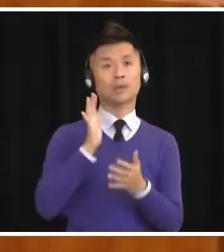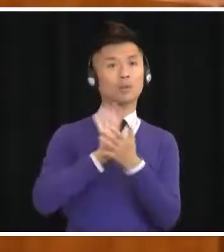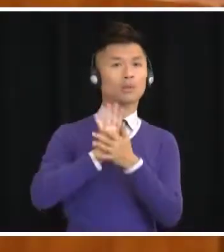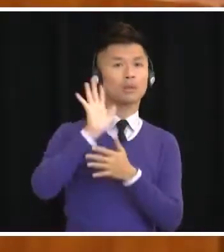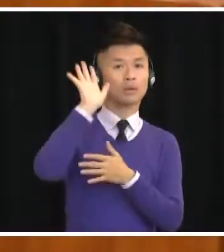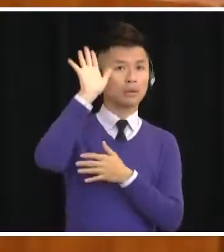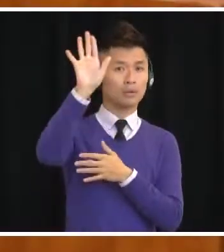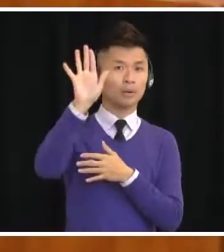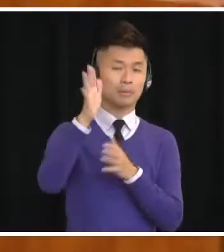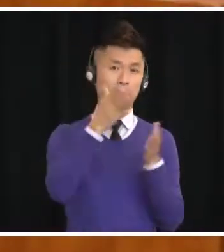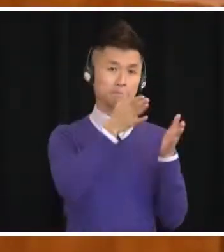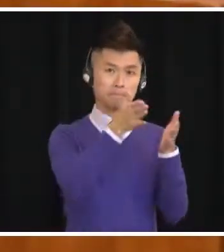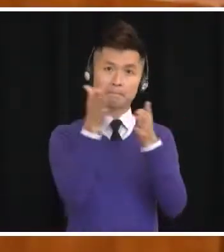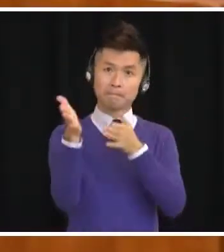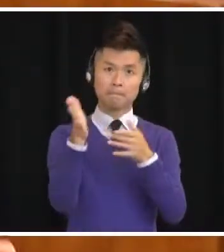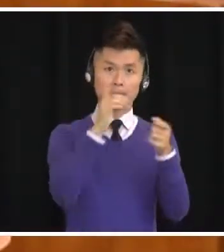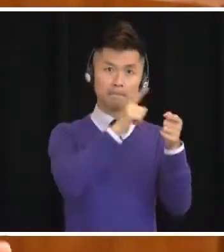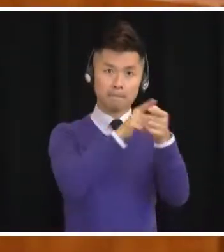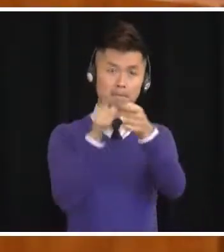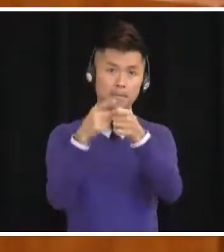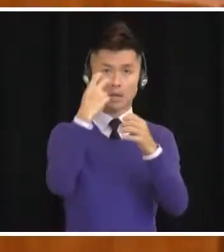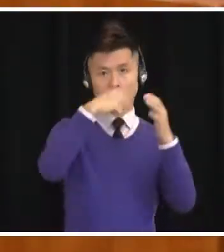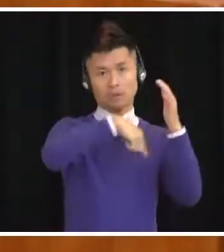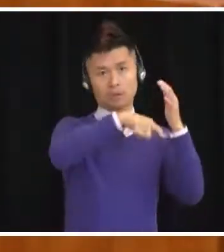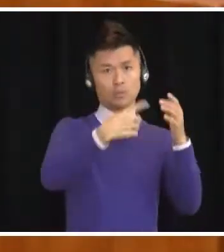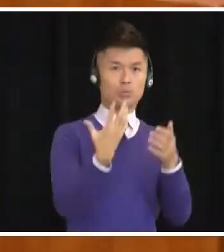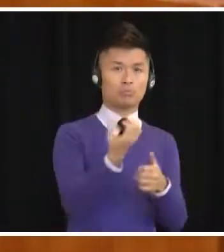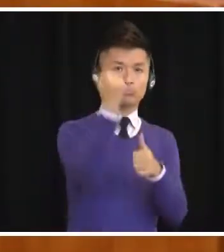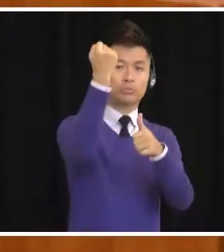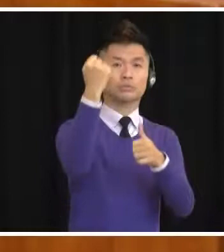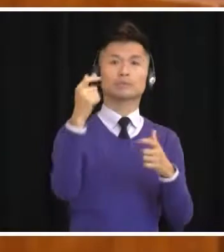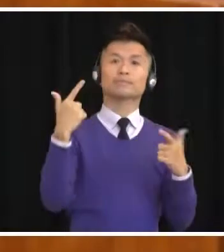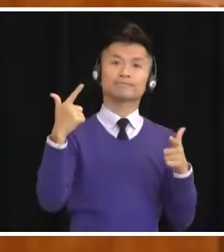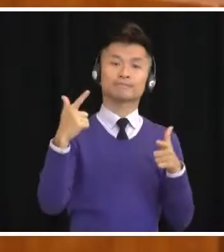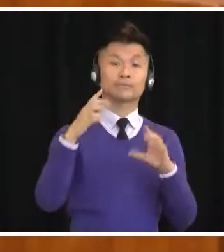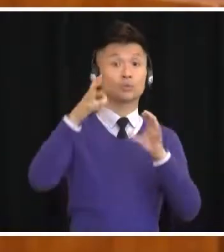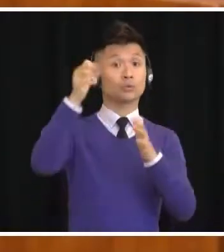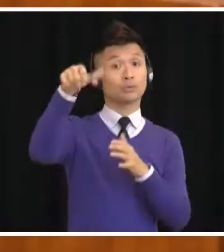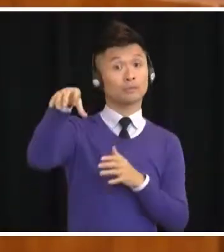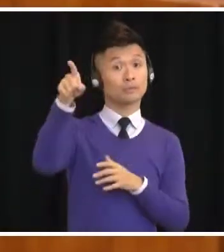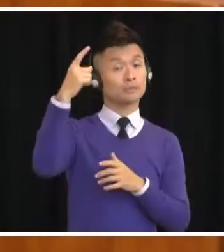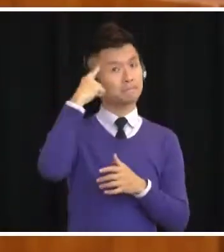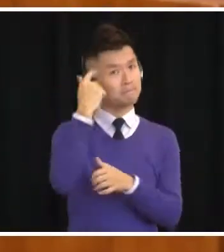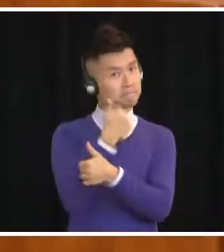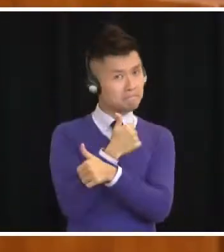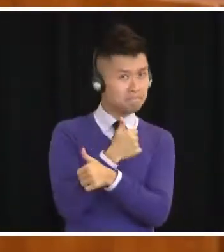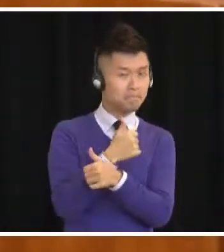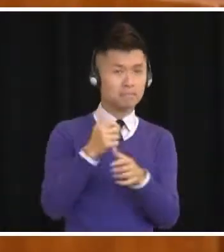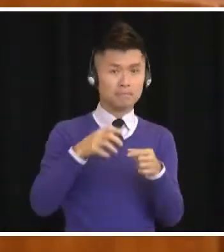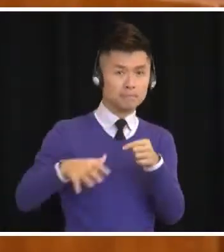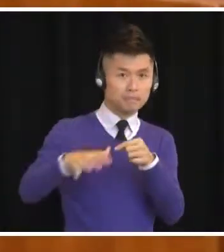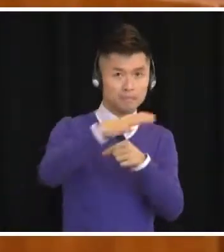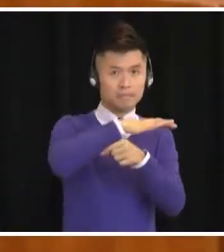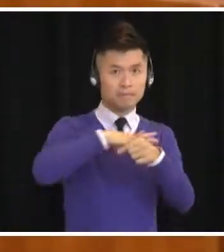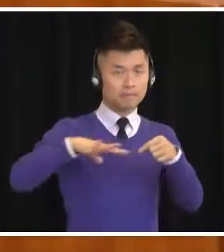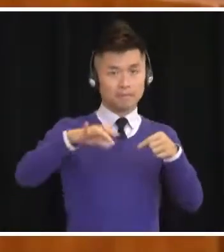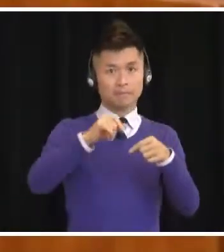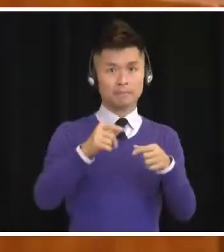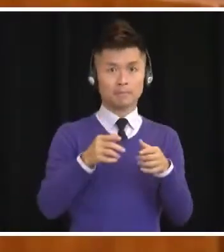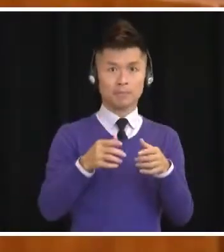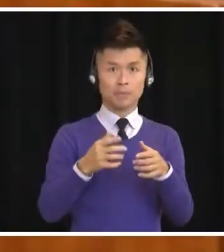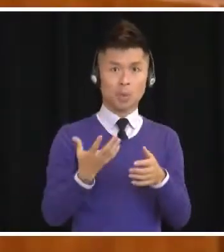be transformed into an ombudsman that is totally in keeping with the Paris